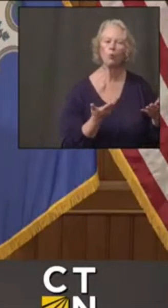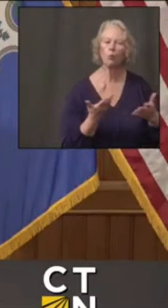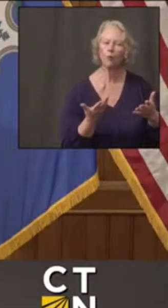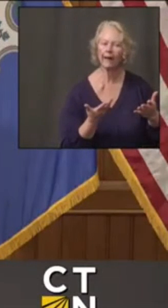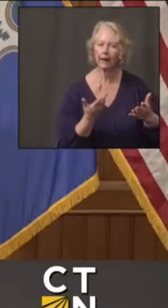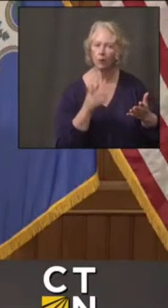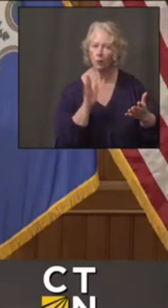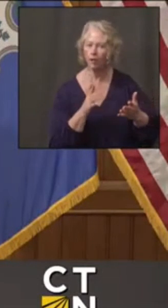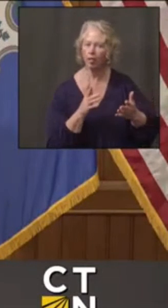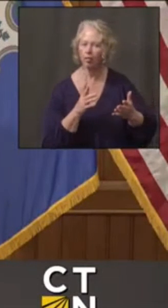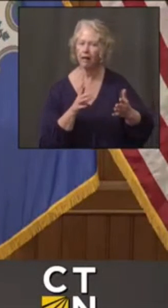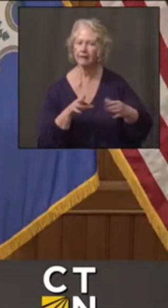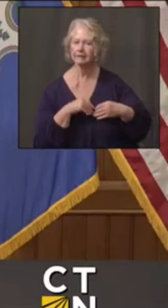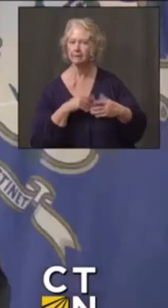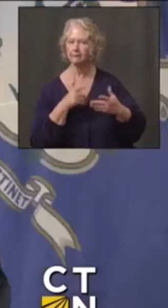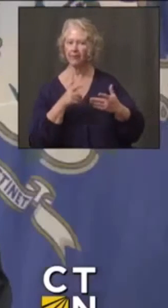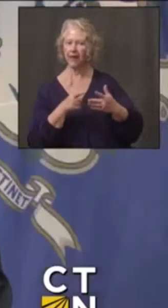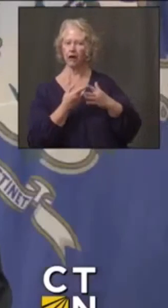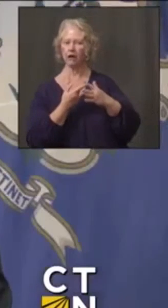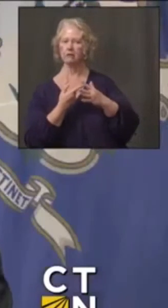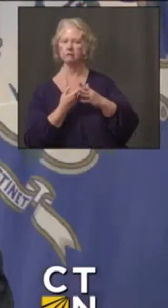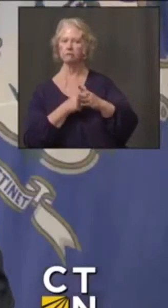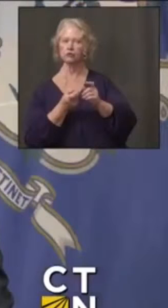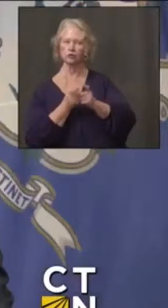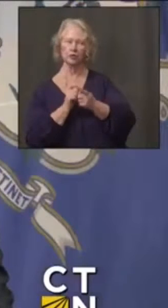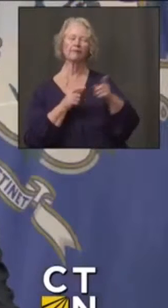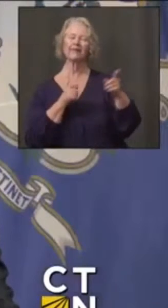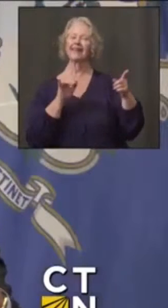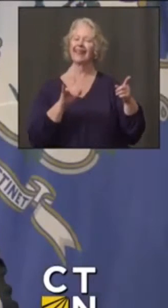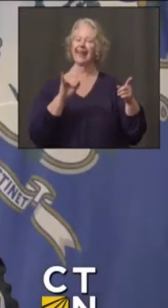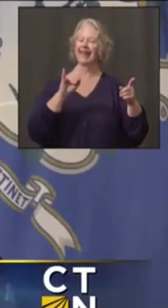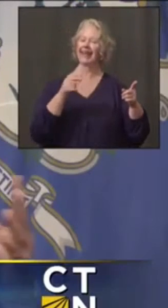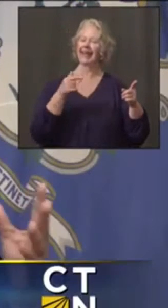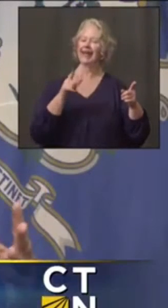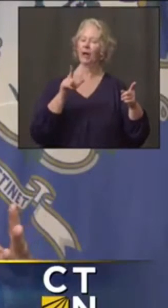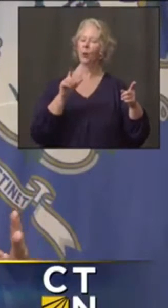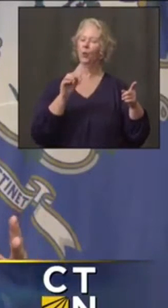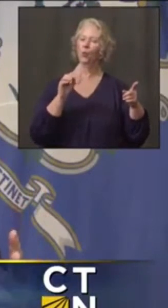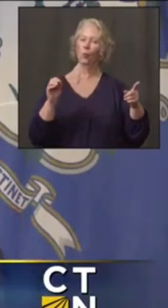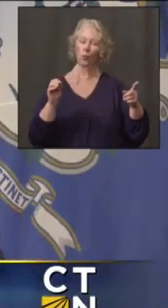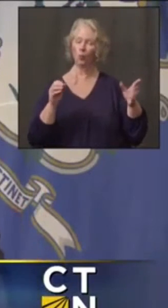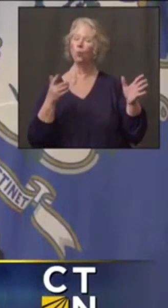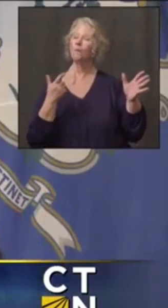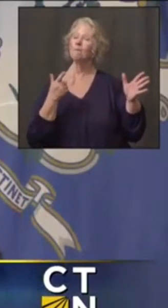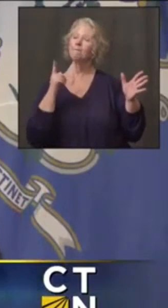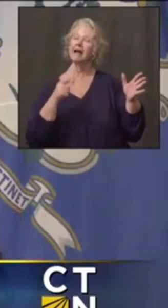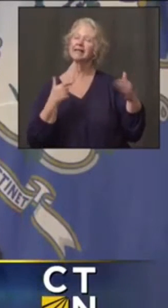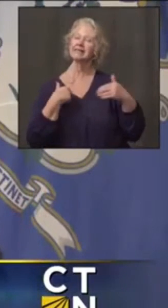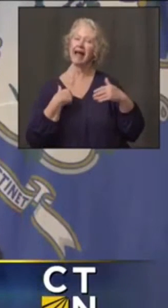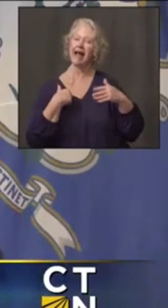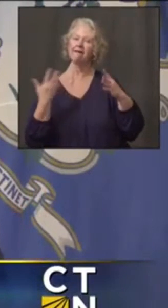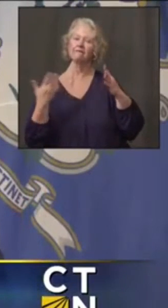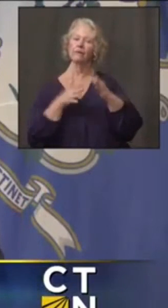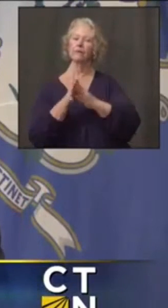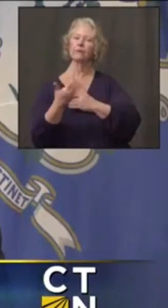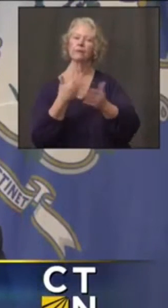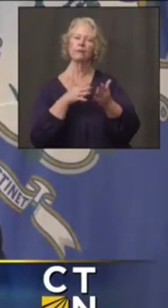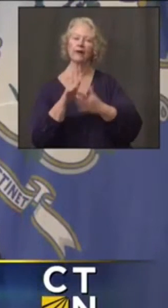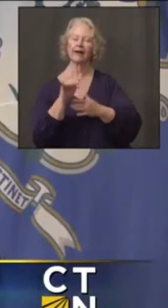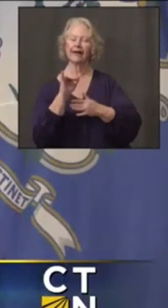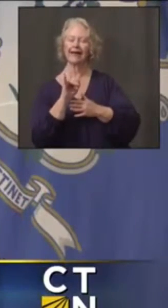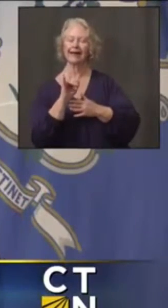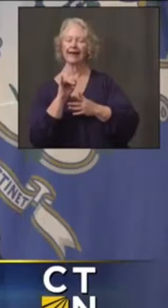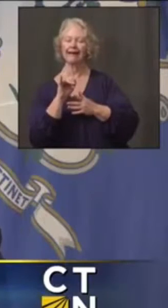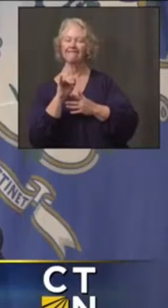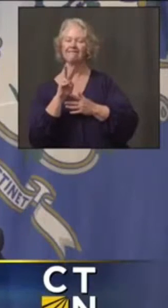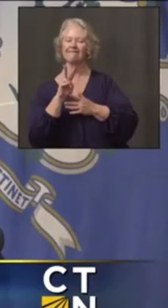start? Now, when it comes to those igloos, it's really a matter of having some ventilation there. And I think they've reached an agreement, and